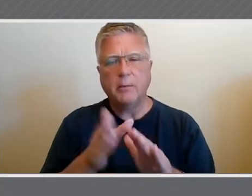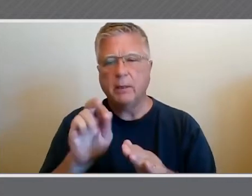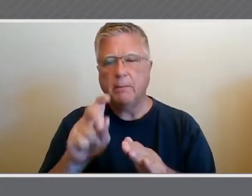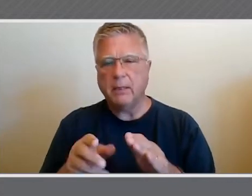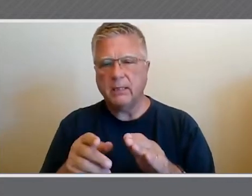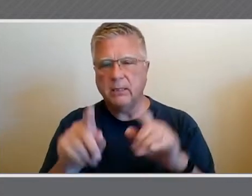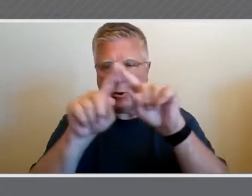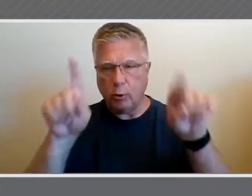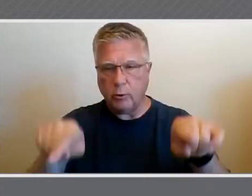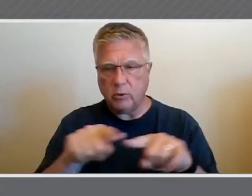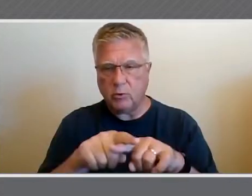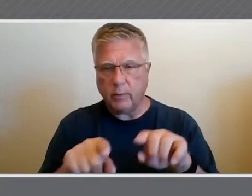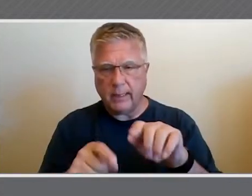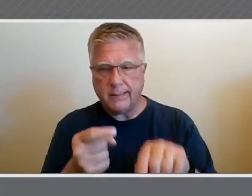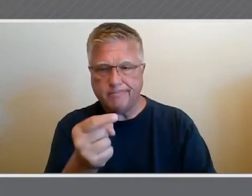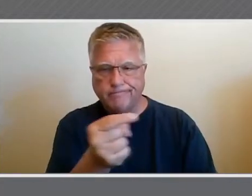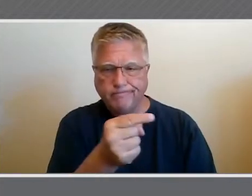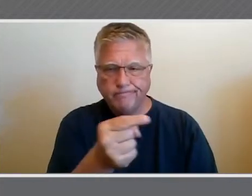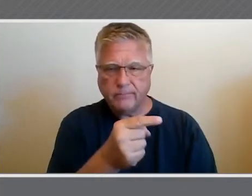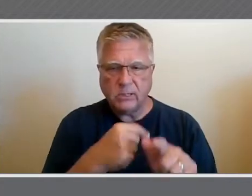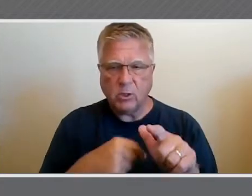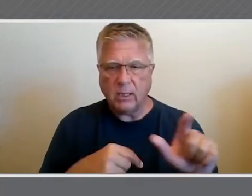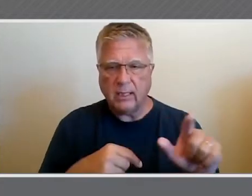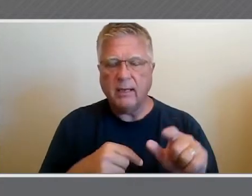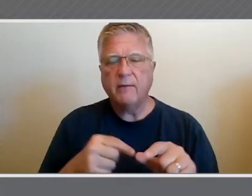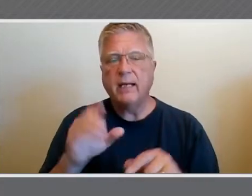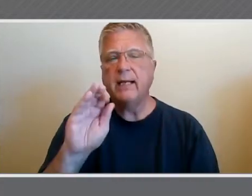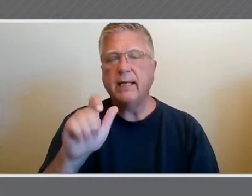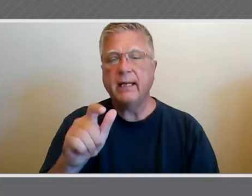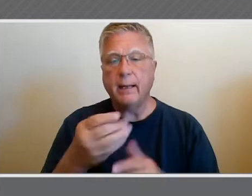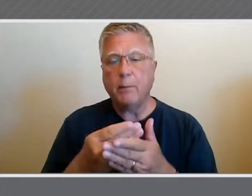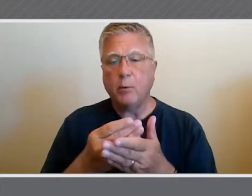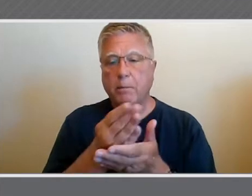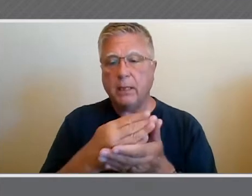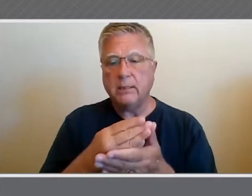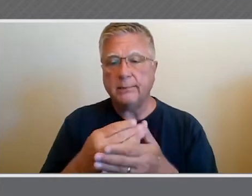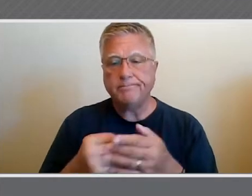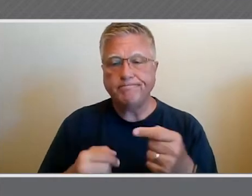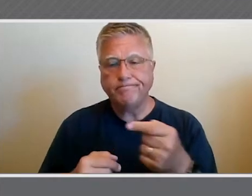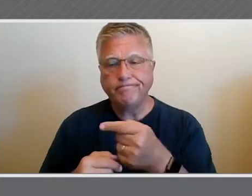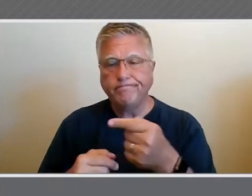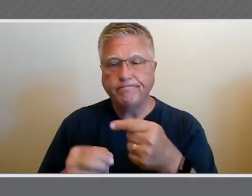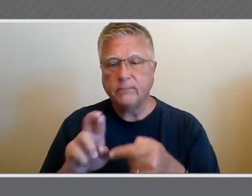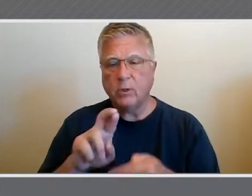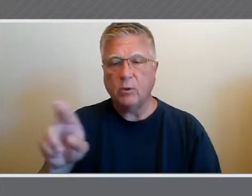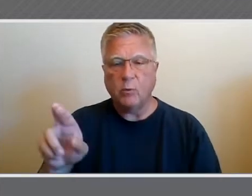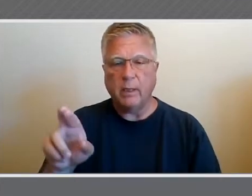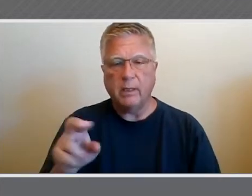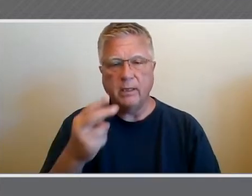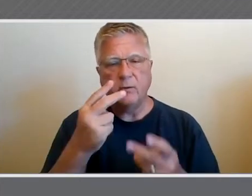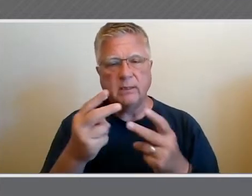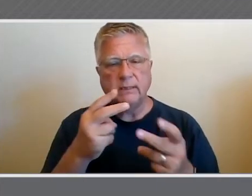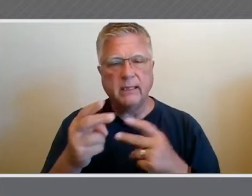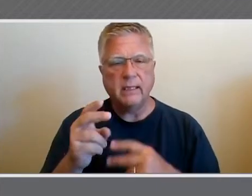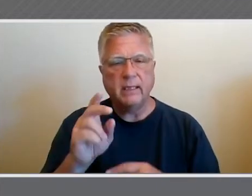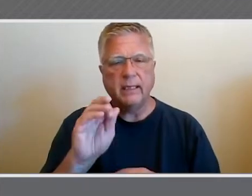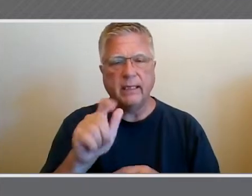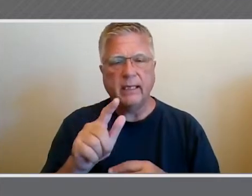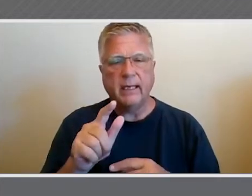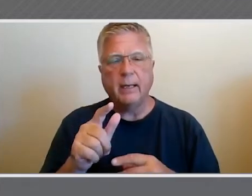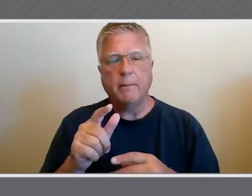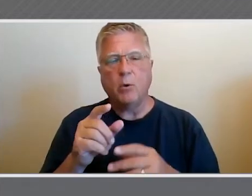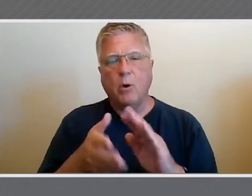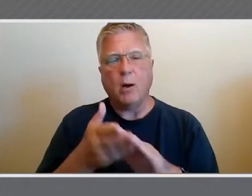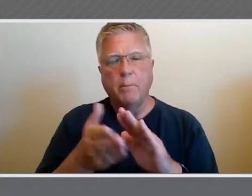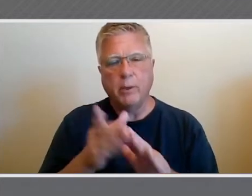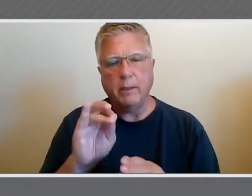this screen, and the capital budget is on the right. You'll notice that the operating budget is a 5-year plan and the capital budget is a 6-year